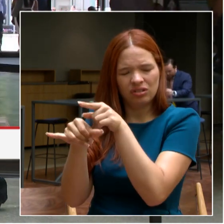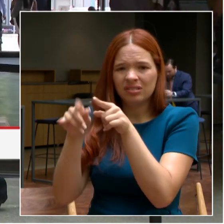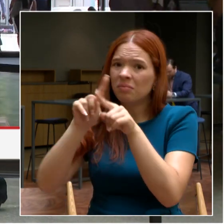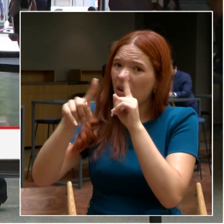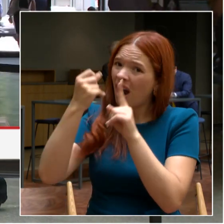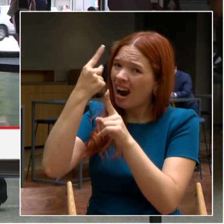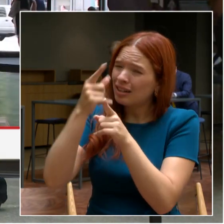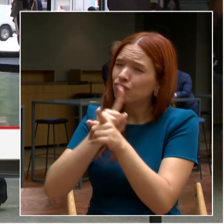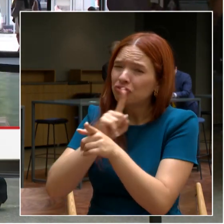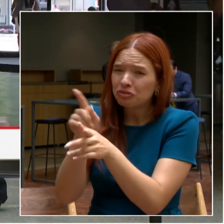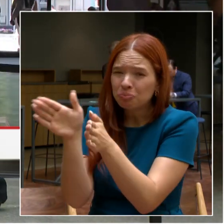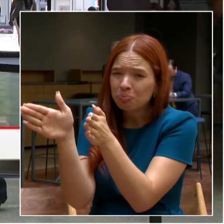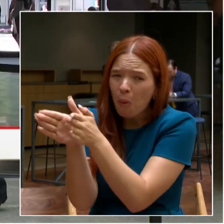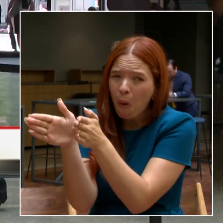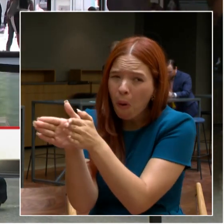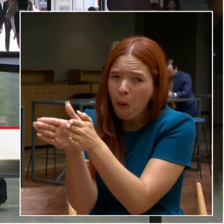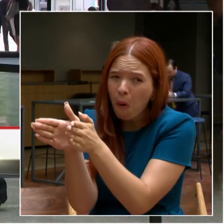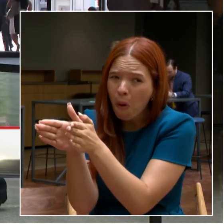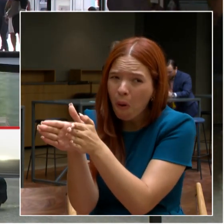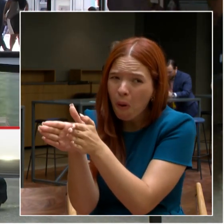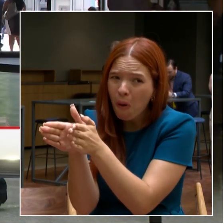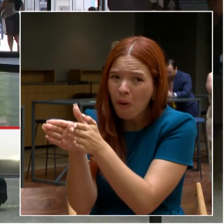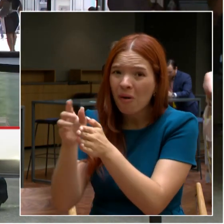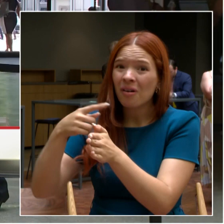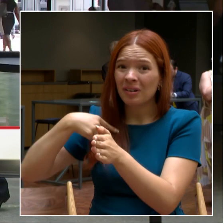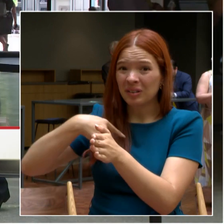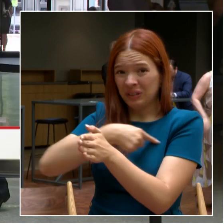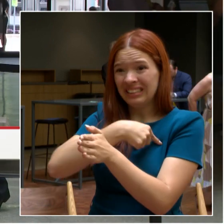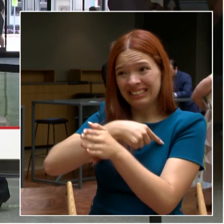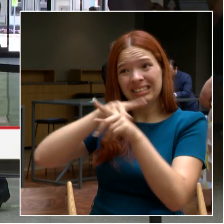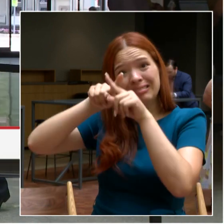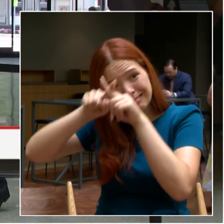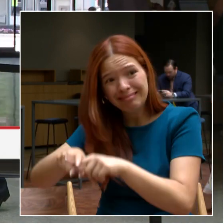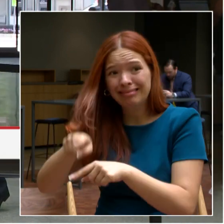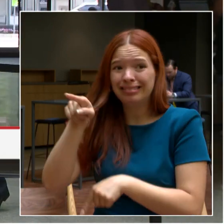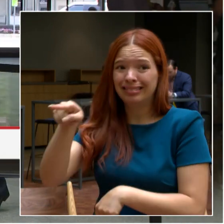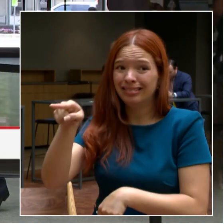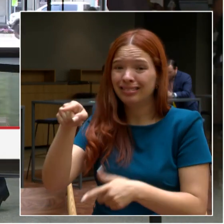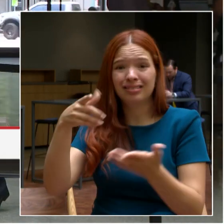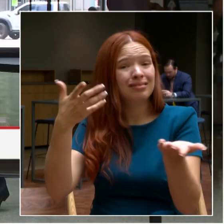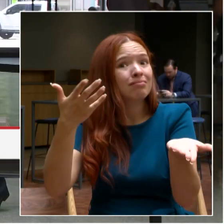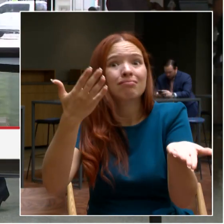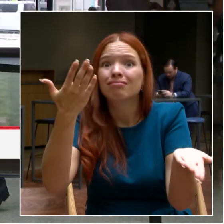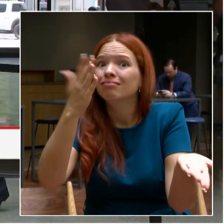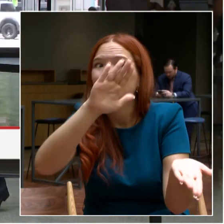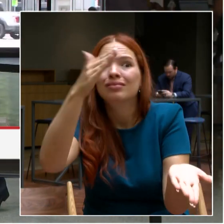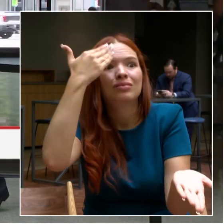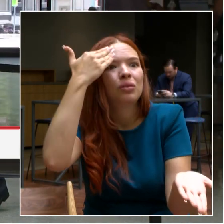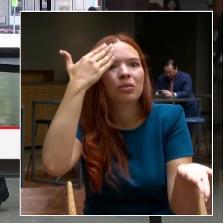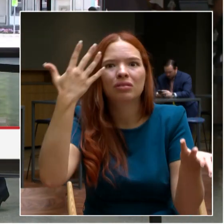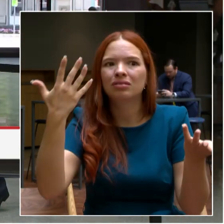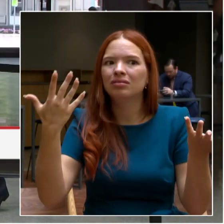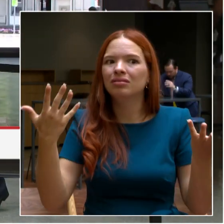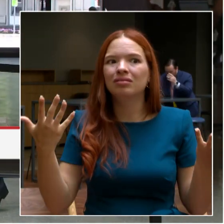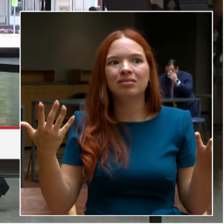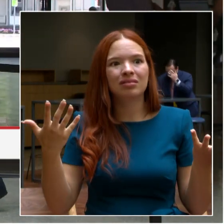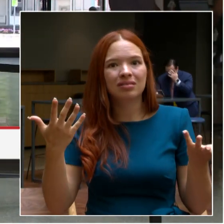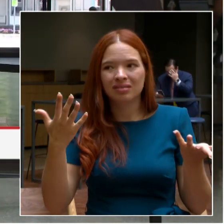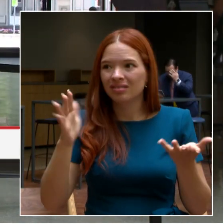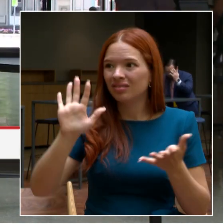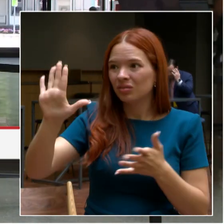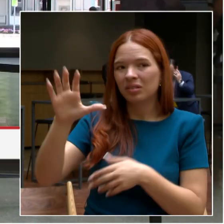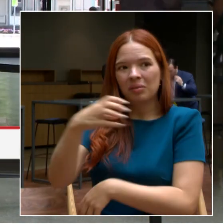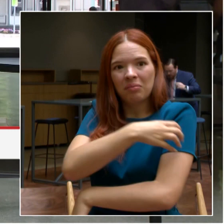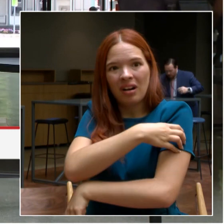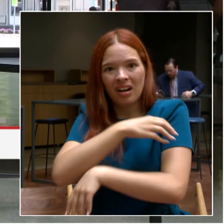networks, your strengths, your knowledge, and your influence to make these things happen in the long term. And this is a good